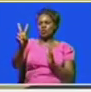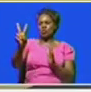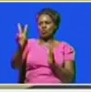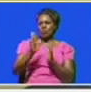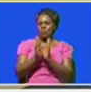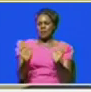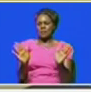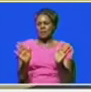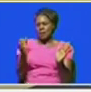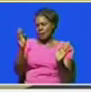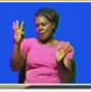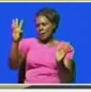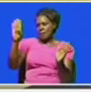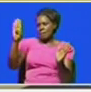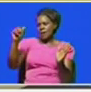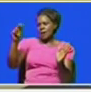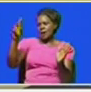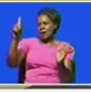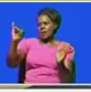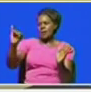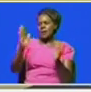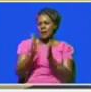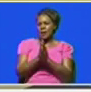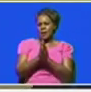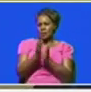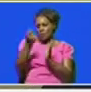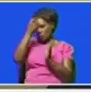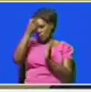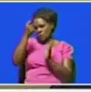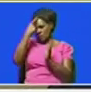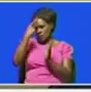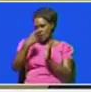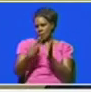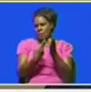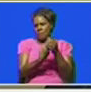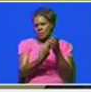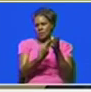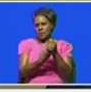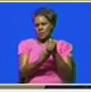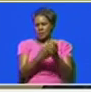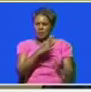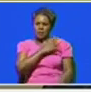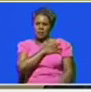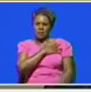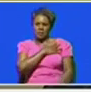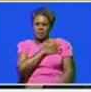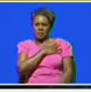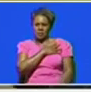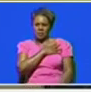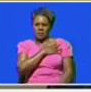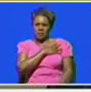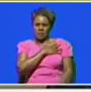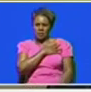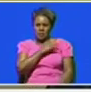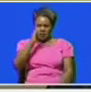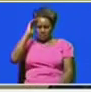is Honorable Mbadi and Honorable Wetangula. As a partner within the NASA coalition, we did believe